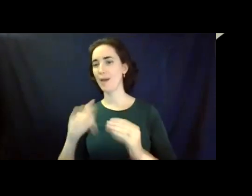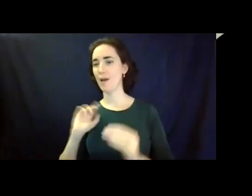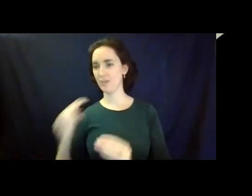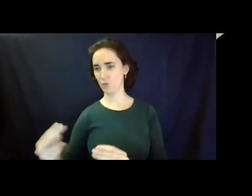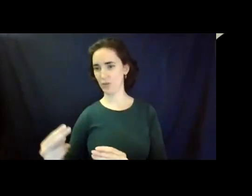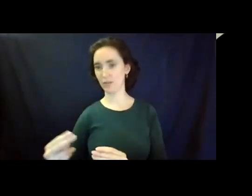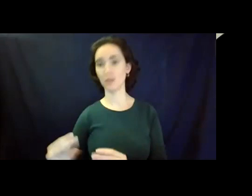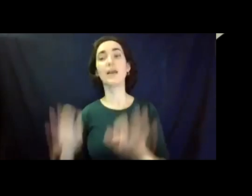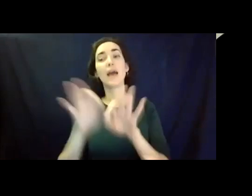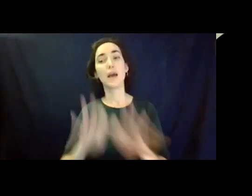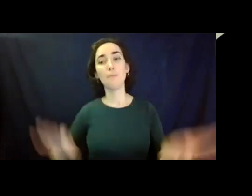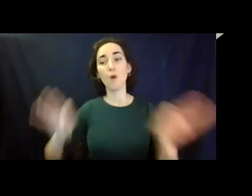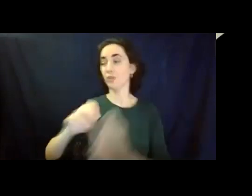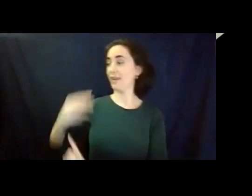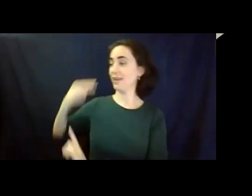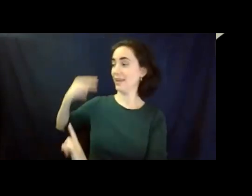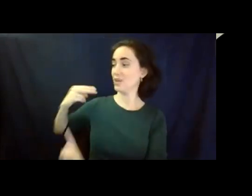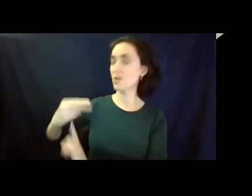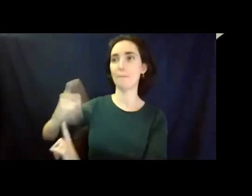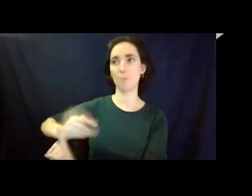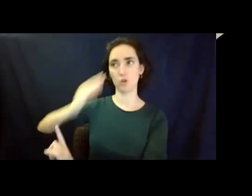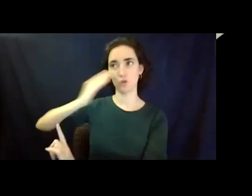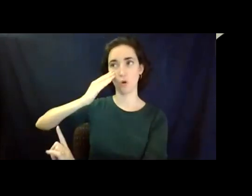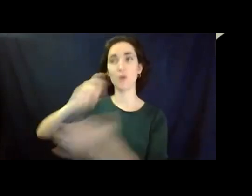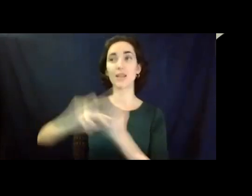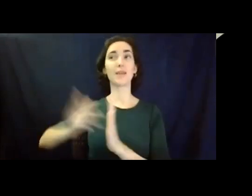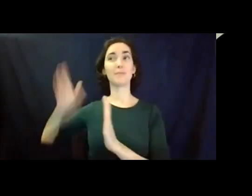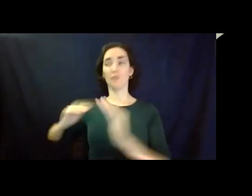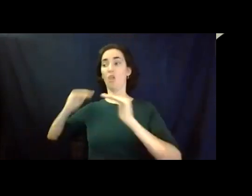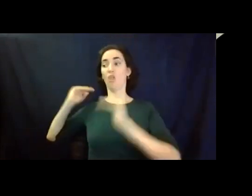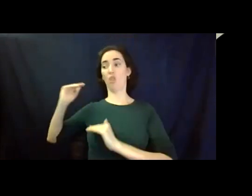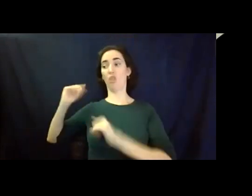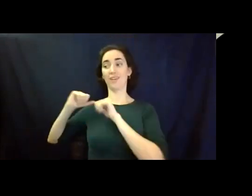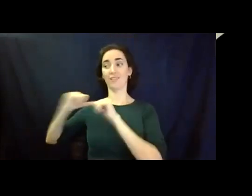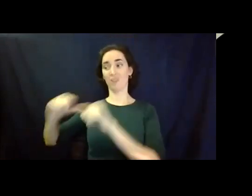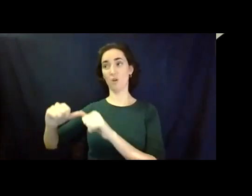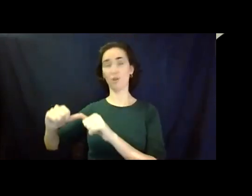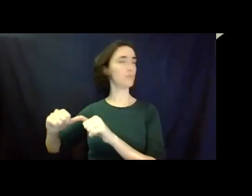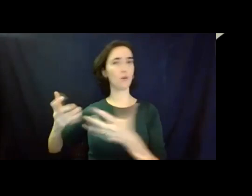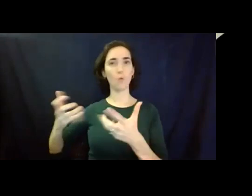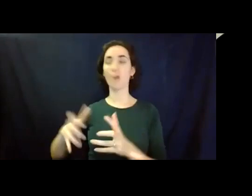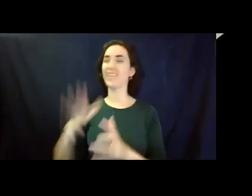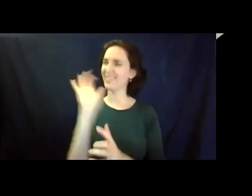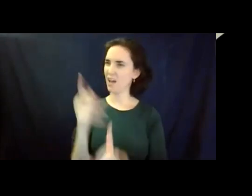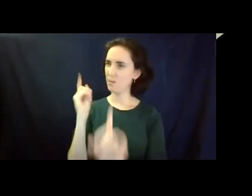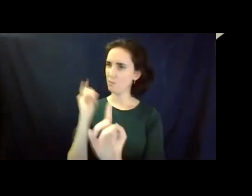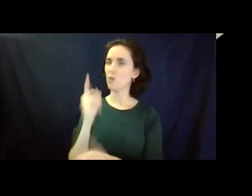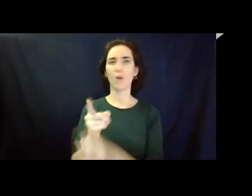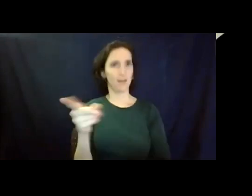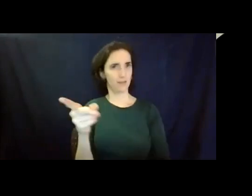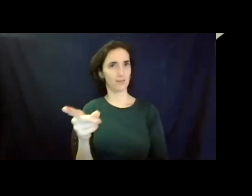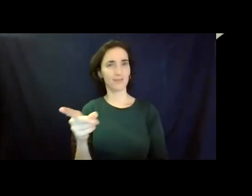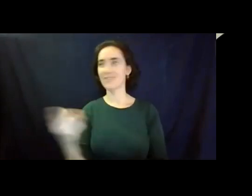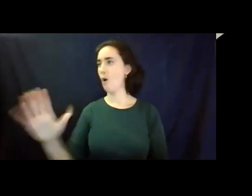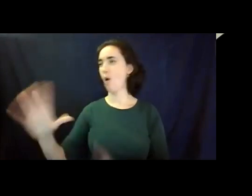important that we know our history so we do not repeat the inequities from the past. She hit the nail on the head. She said it better than I ever